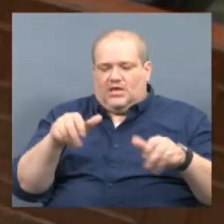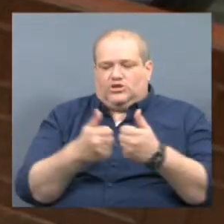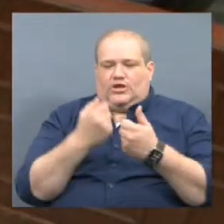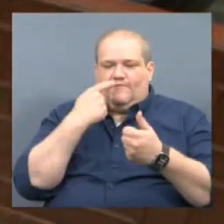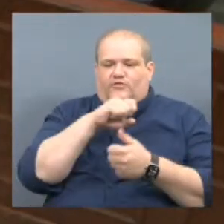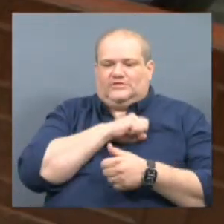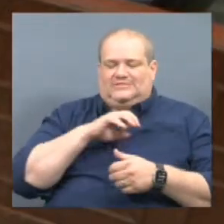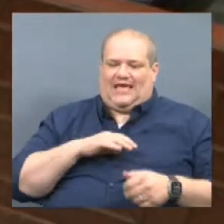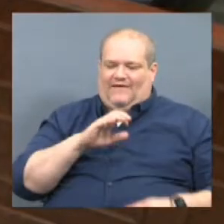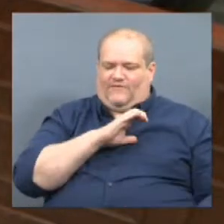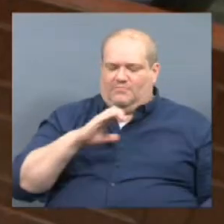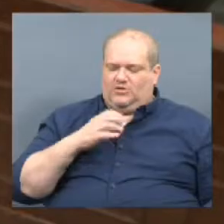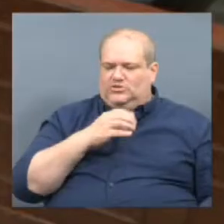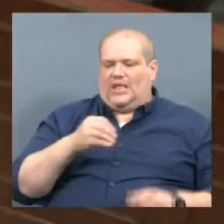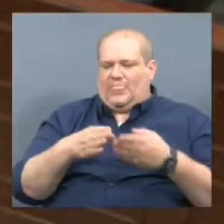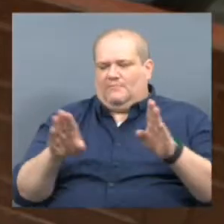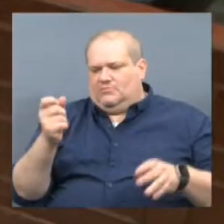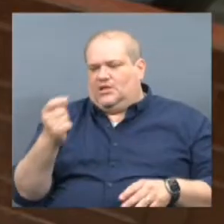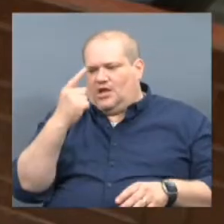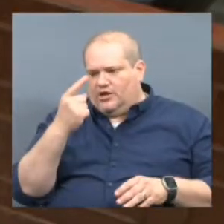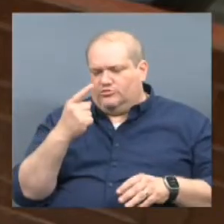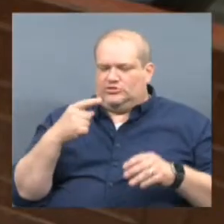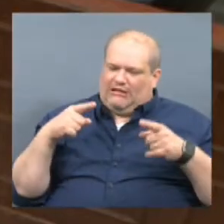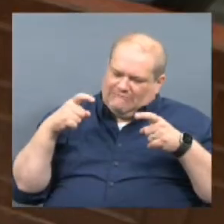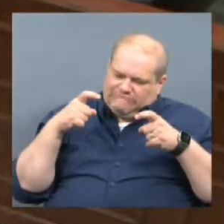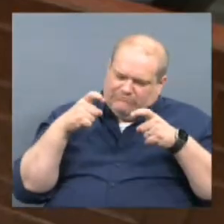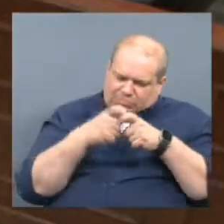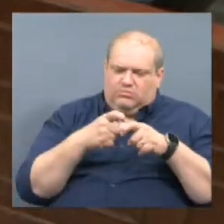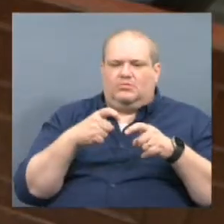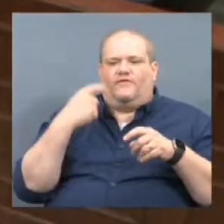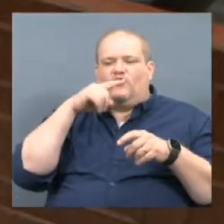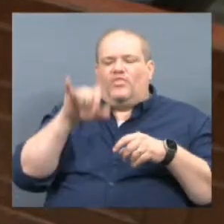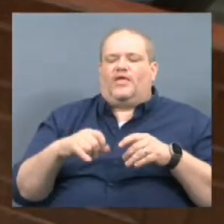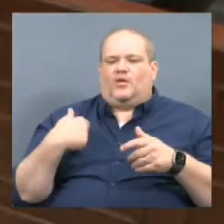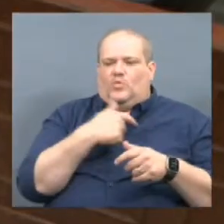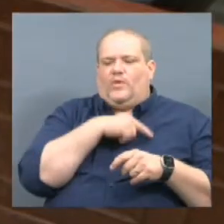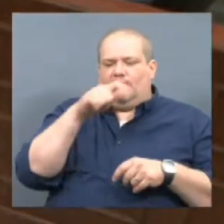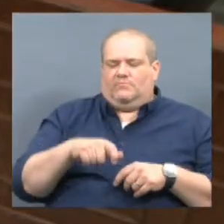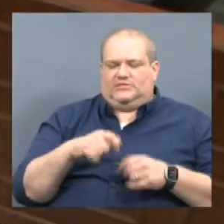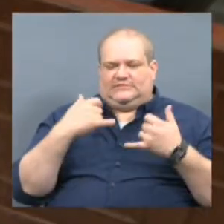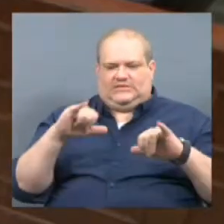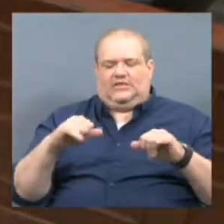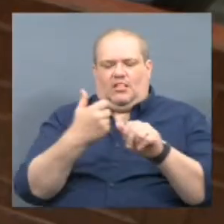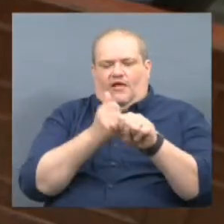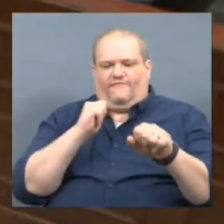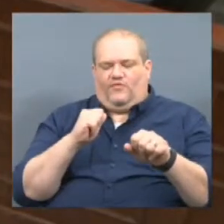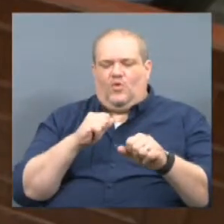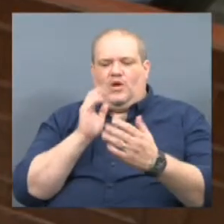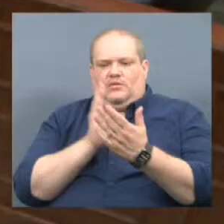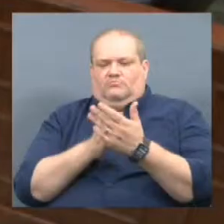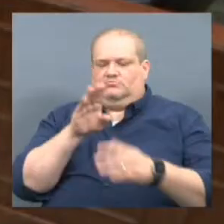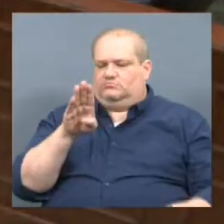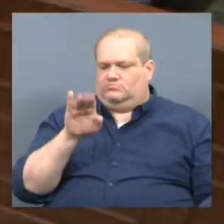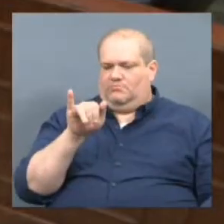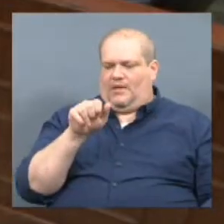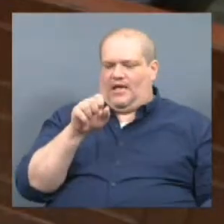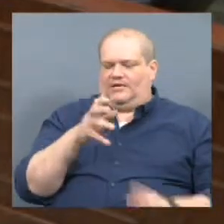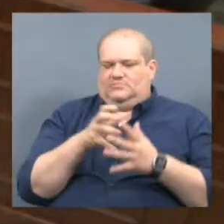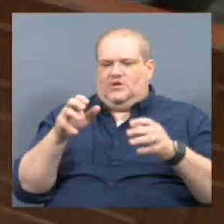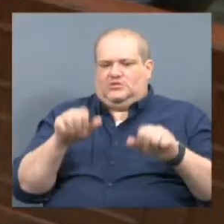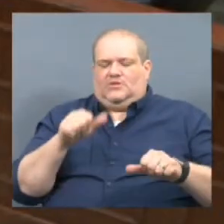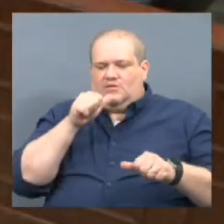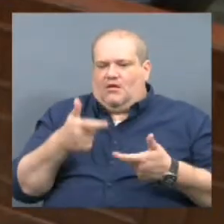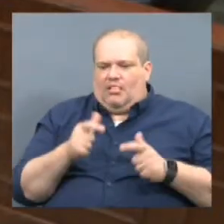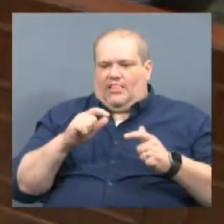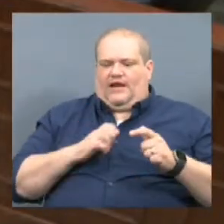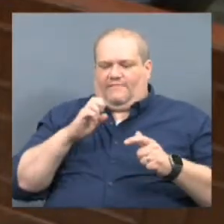for staff, commissioners, and the public to understand the intricacies of them, we must nonetheless avoid bias as much as possible and not let emotion